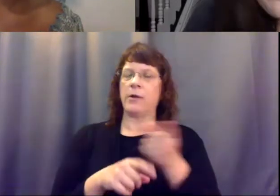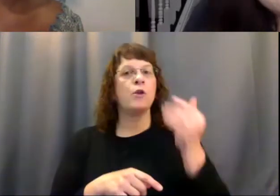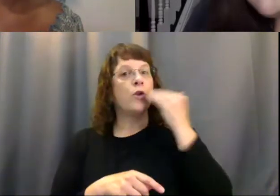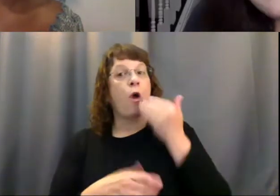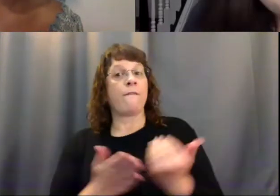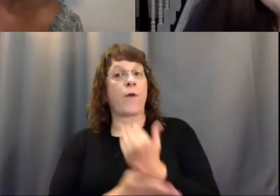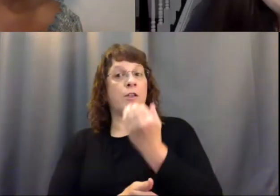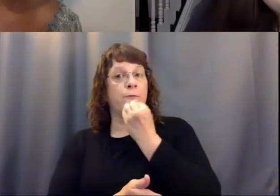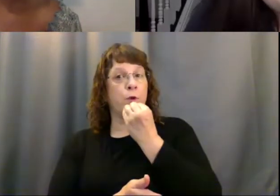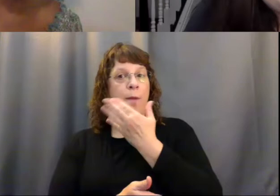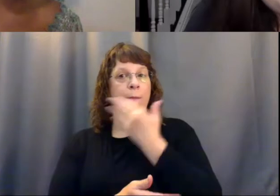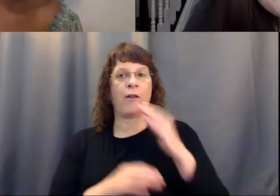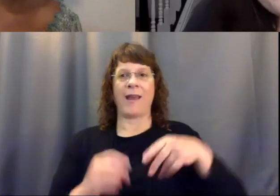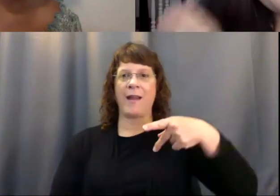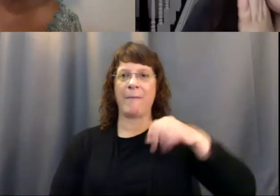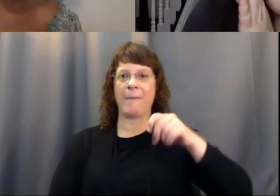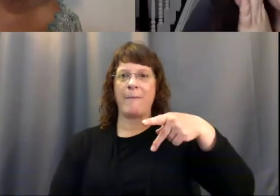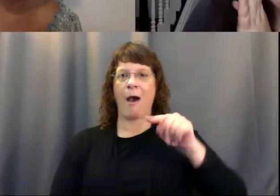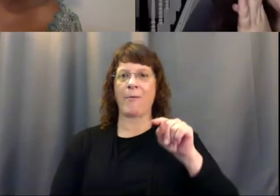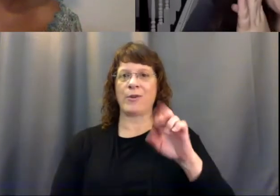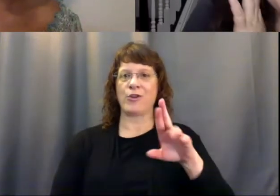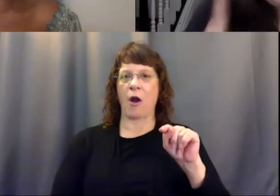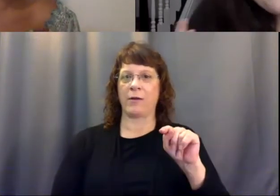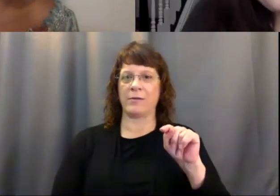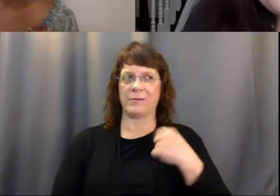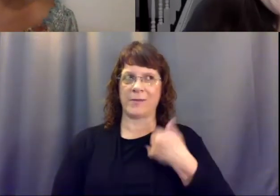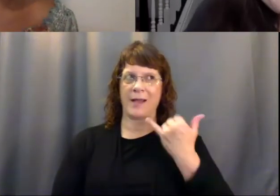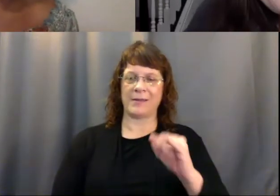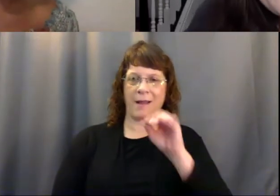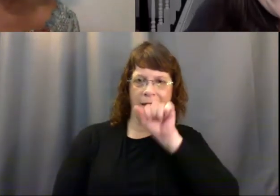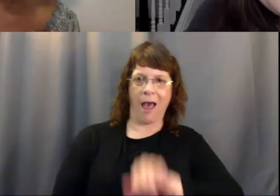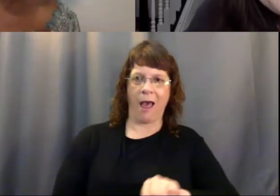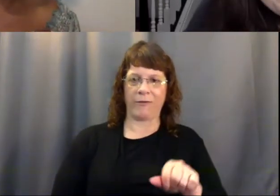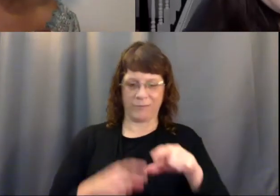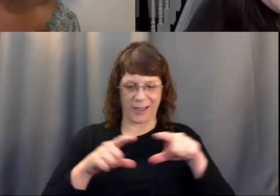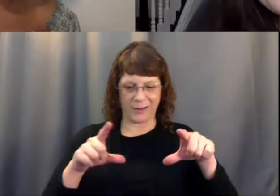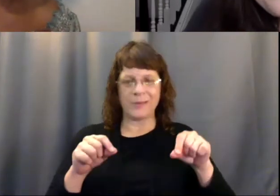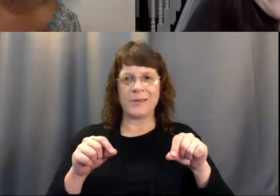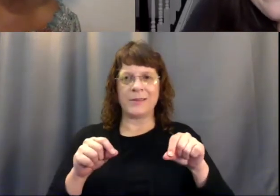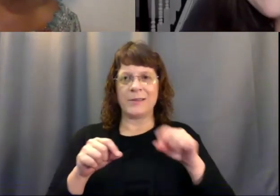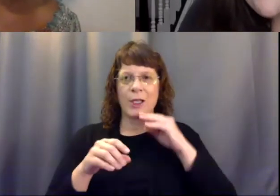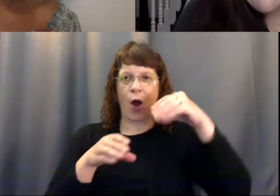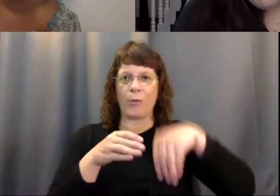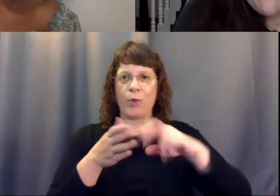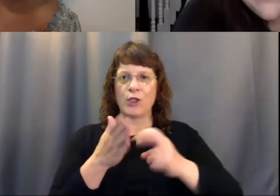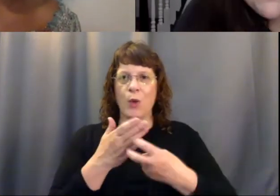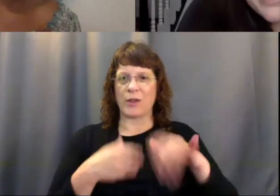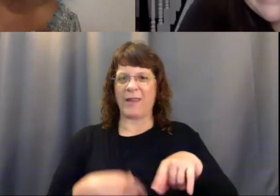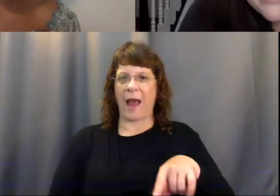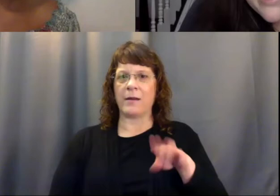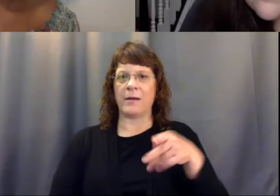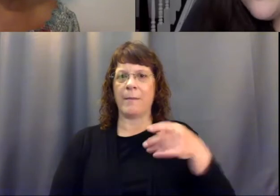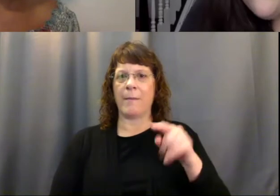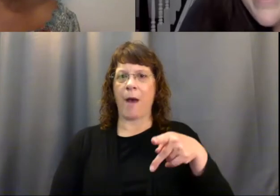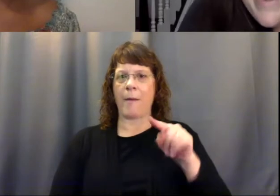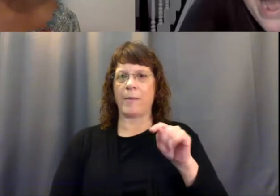than a Pop-Tart. So not that I still love Pop. Yeah, just be healthy and it's great. So okay, Fox would like